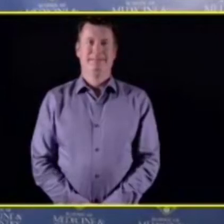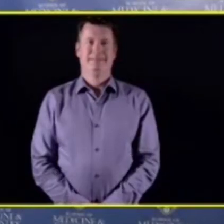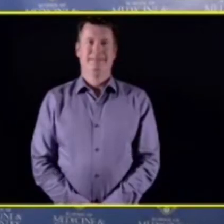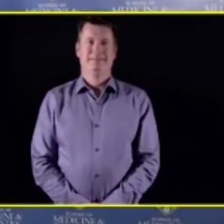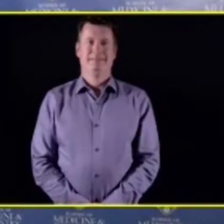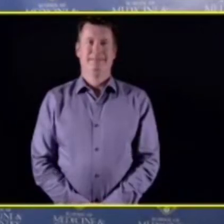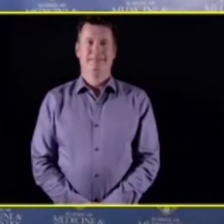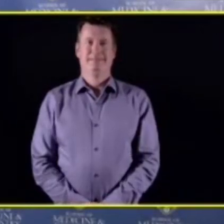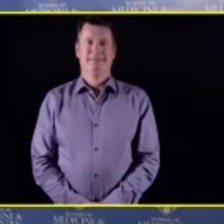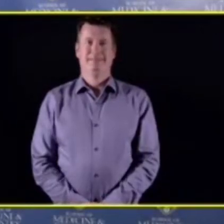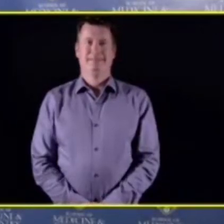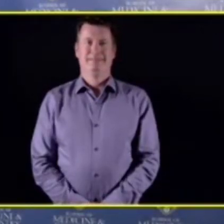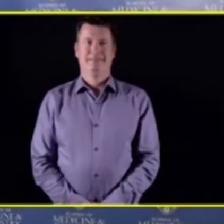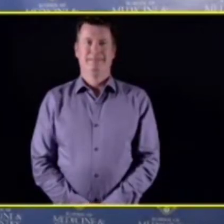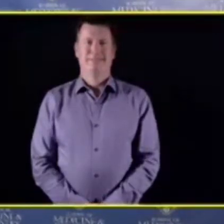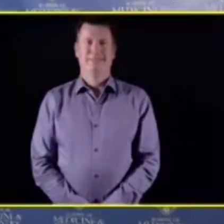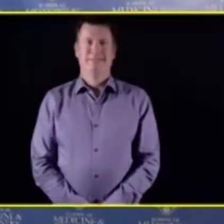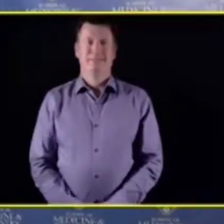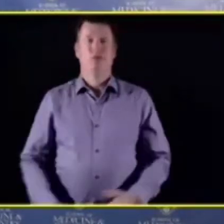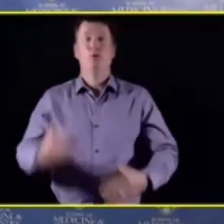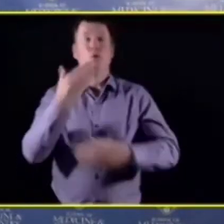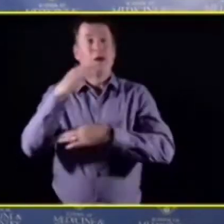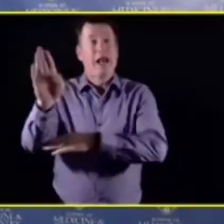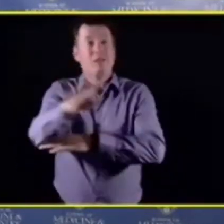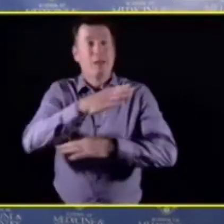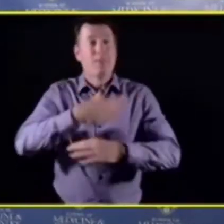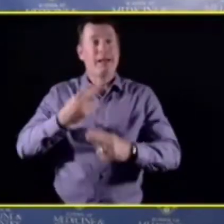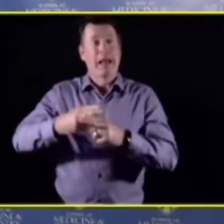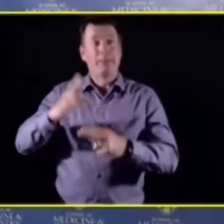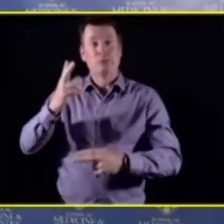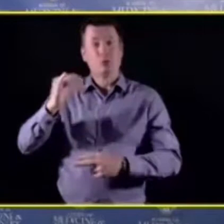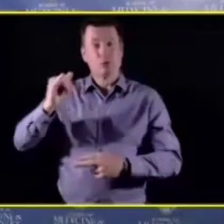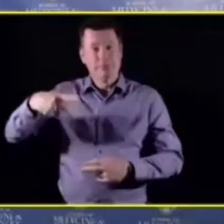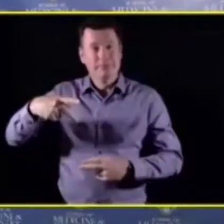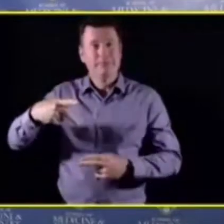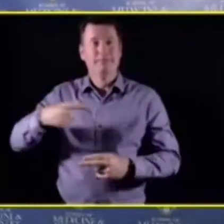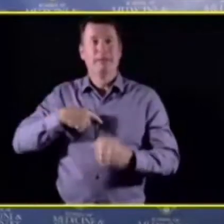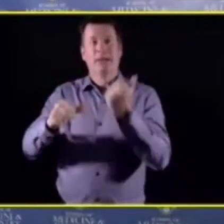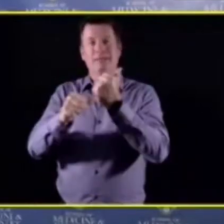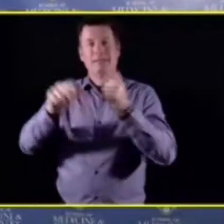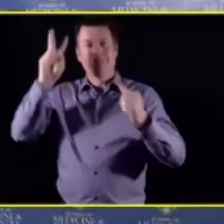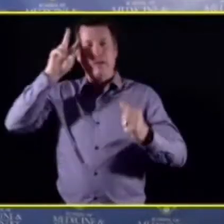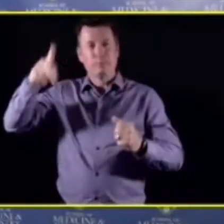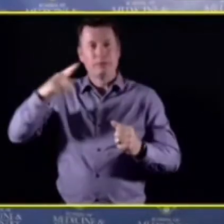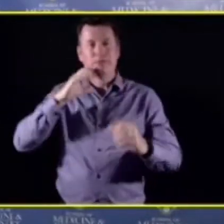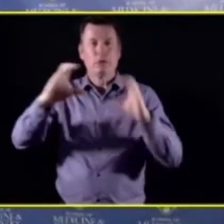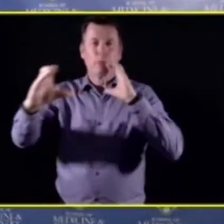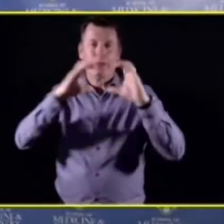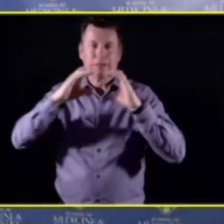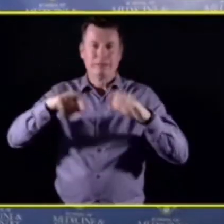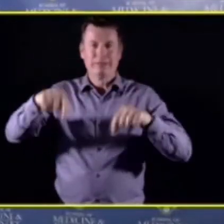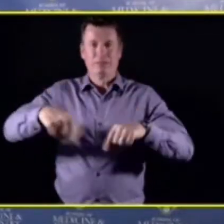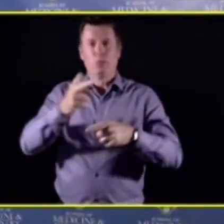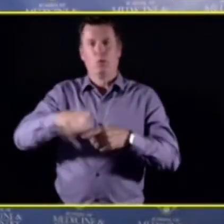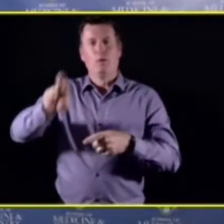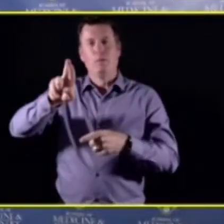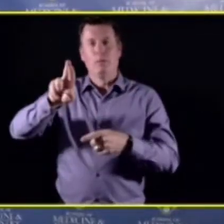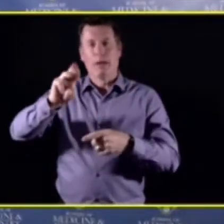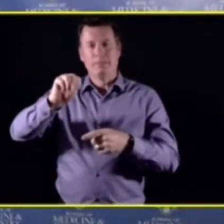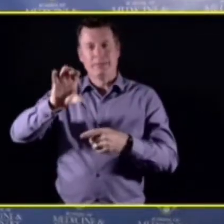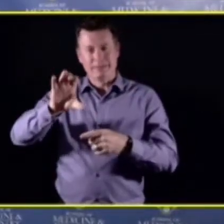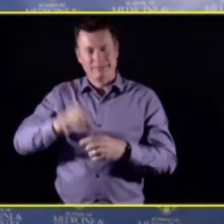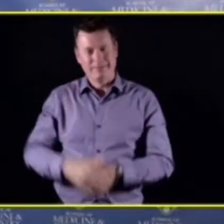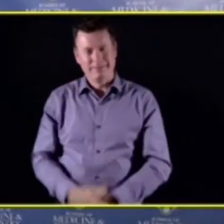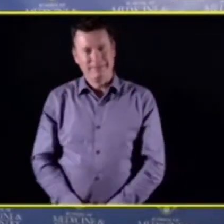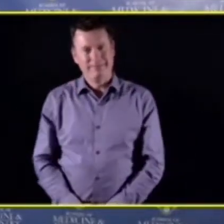Good afternoon. I'm Chip Partner, Assistant VP for Communications at the University of Rochester Medical Center. In the midst of devastating